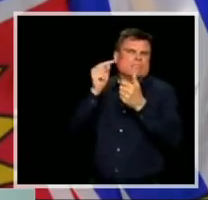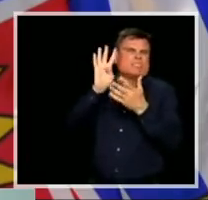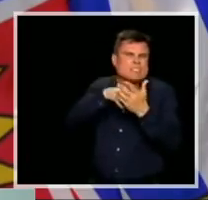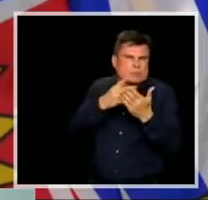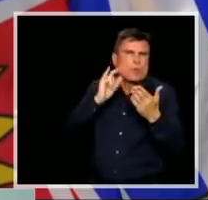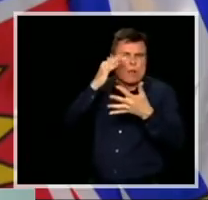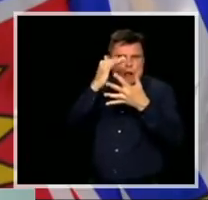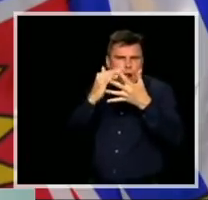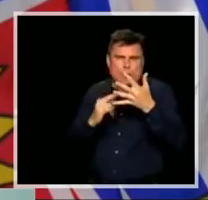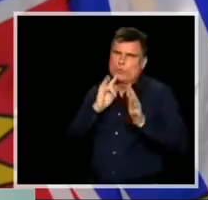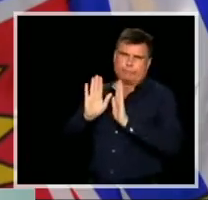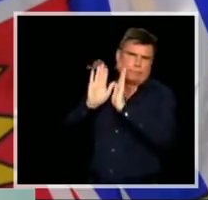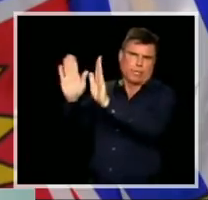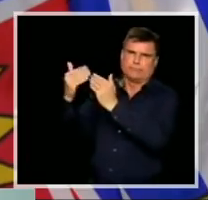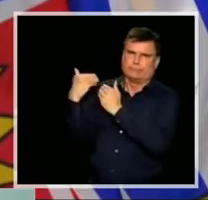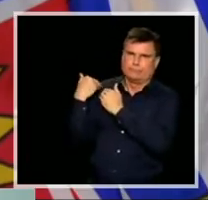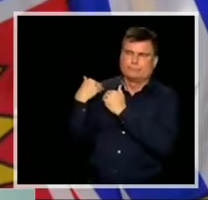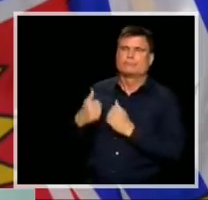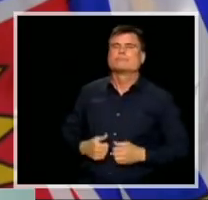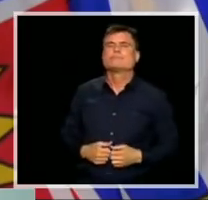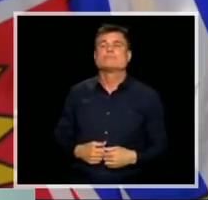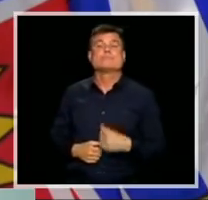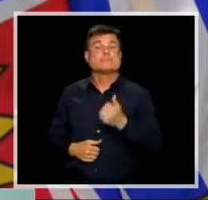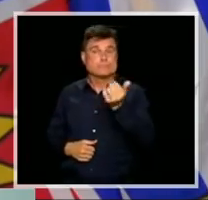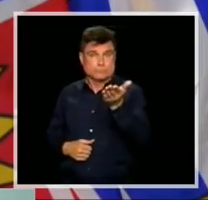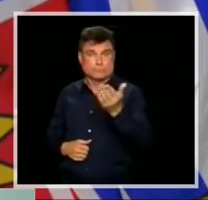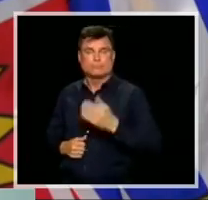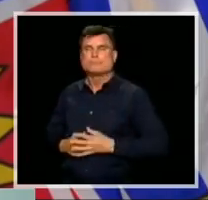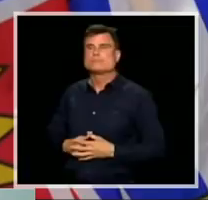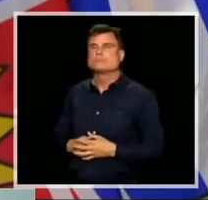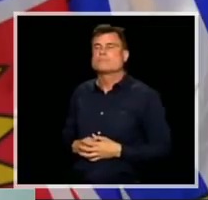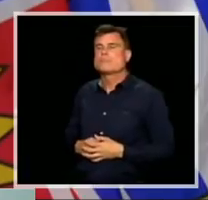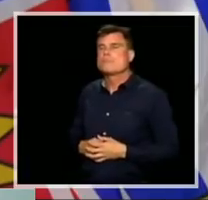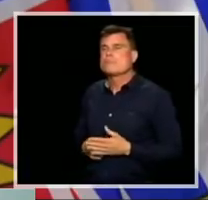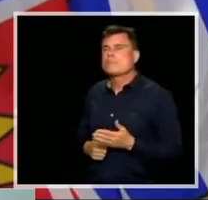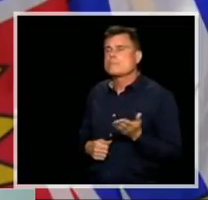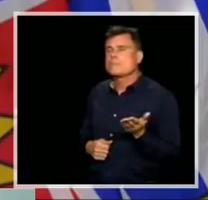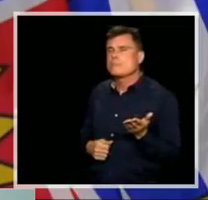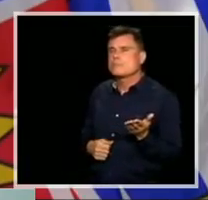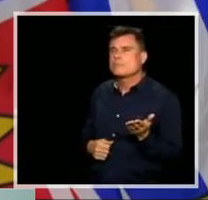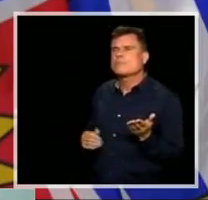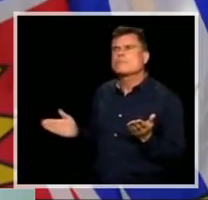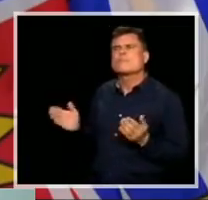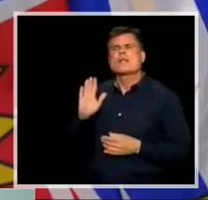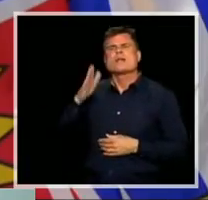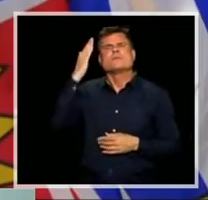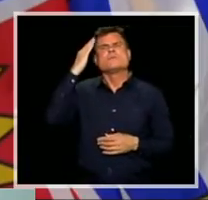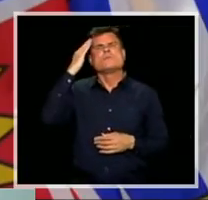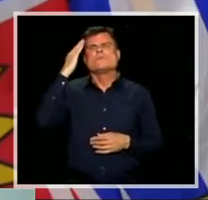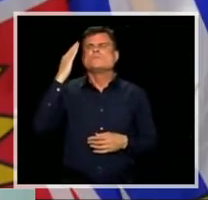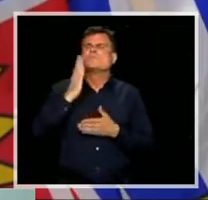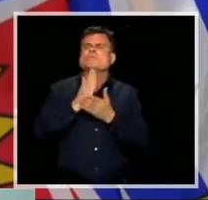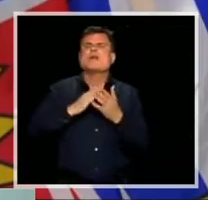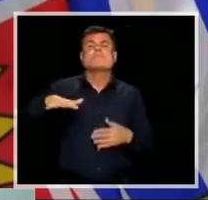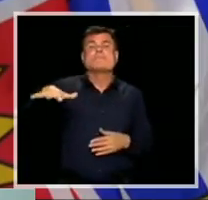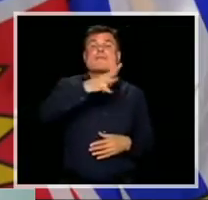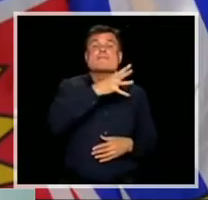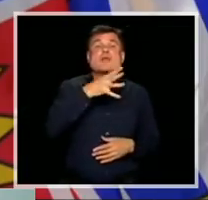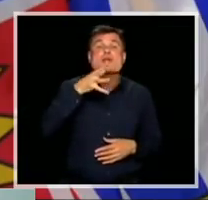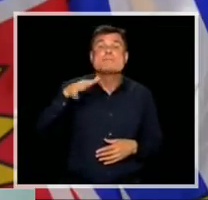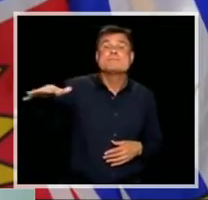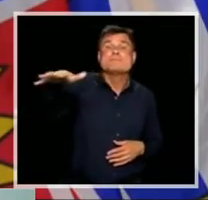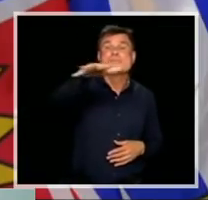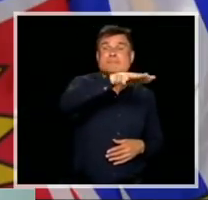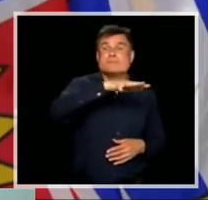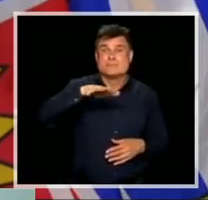they've been working with WorkSafe and with our team at BC CDC to come up with some guidance around that. I think that's